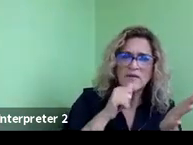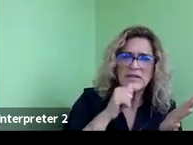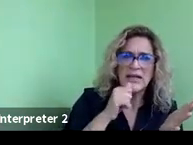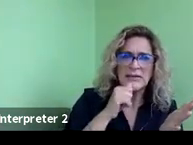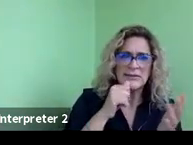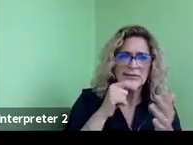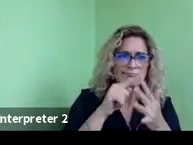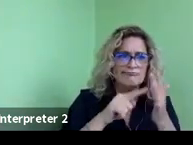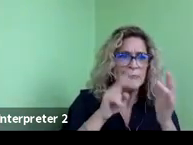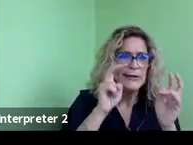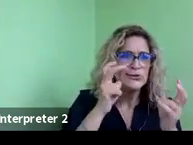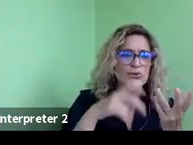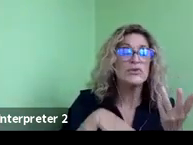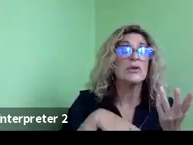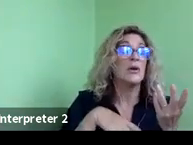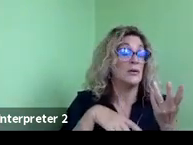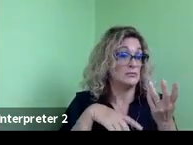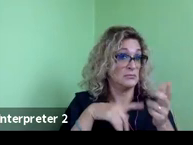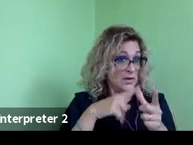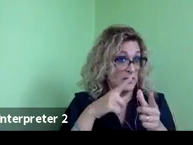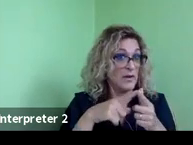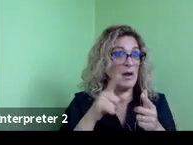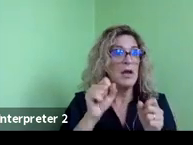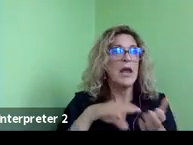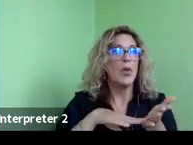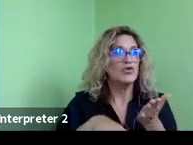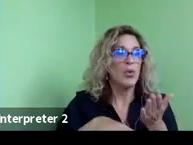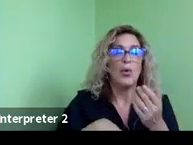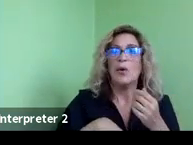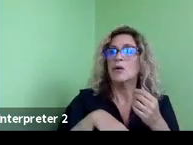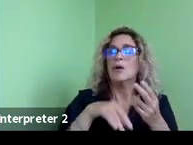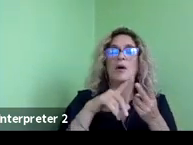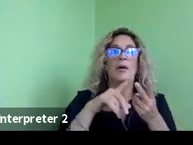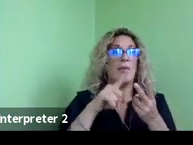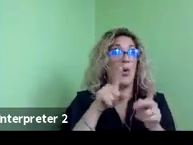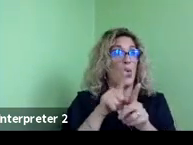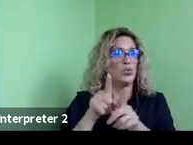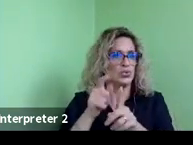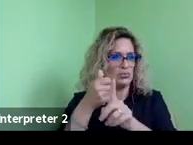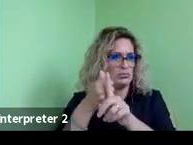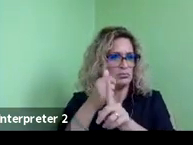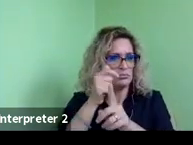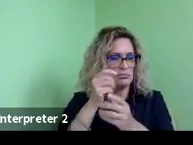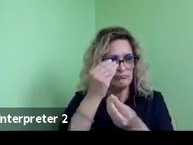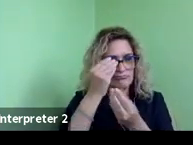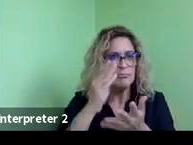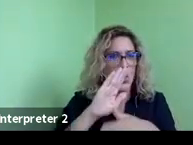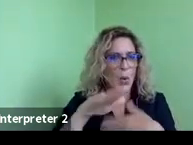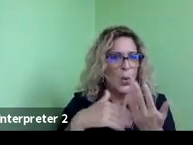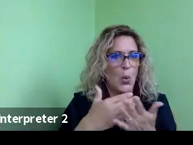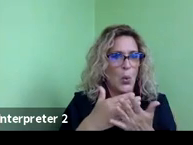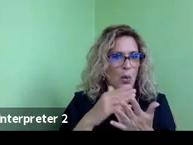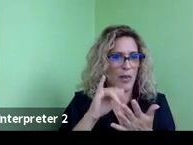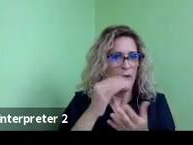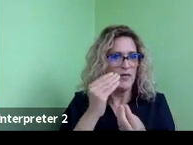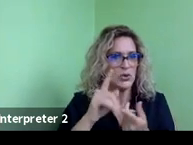be given to the attorney, including whether the survivor is even a client or ever was a client. And